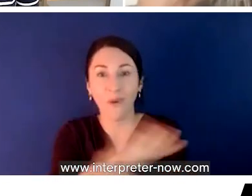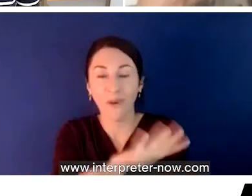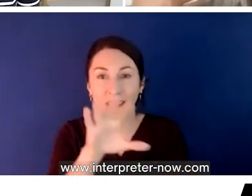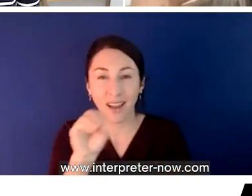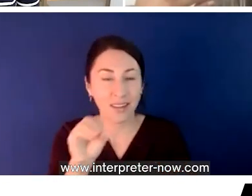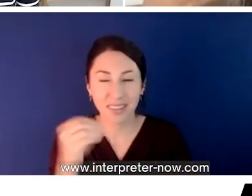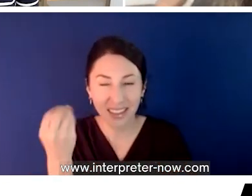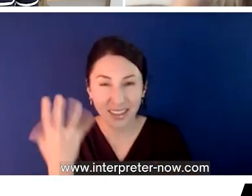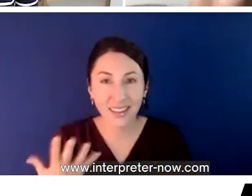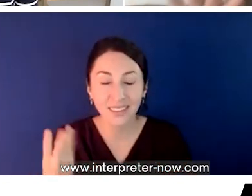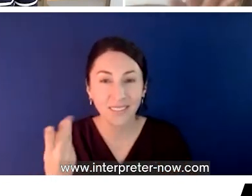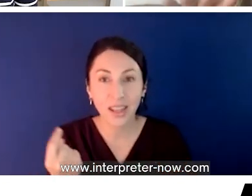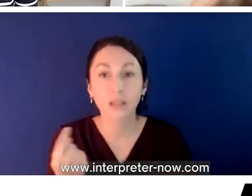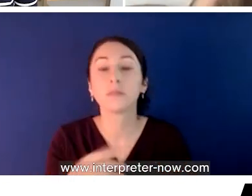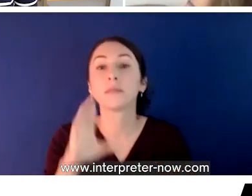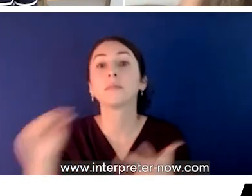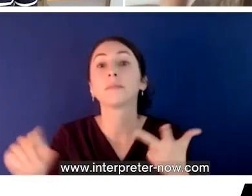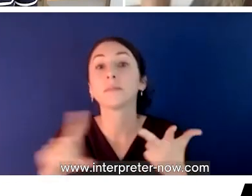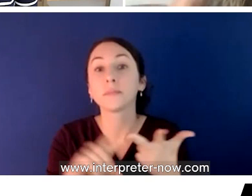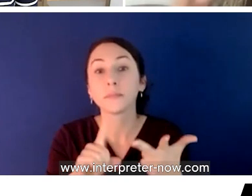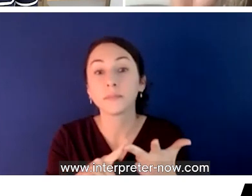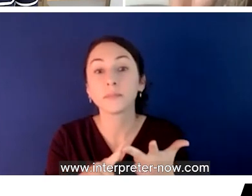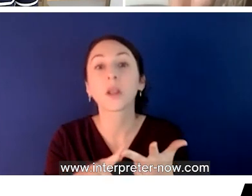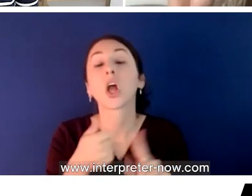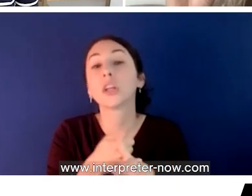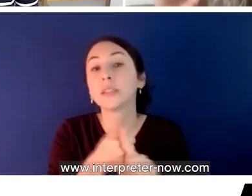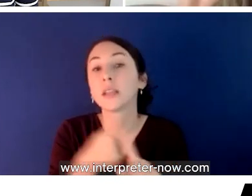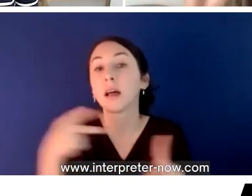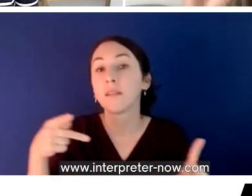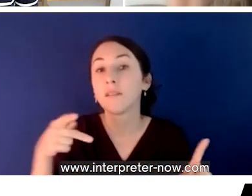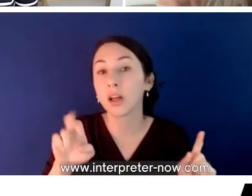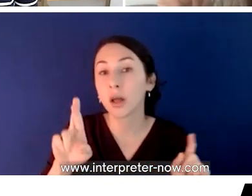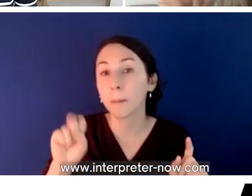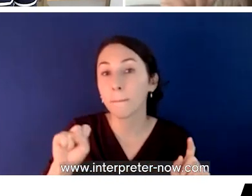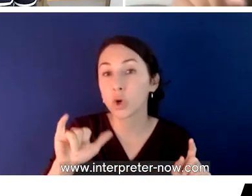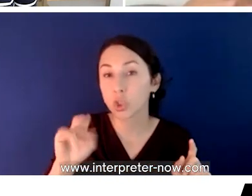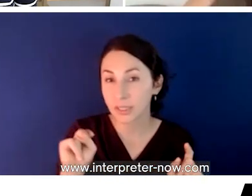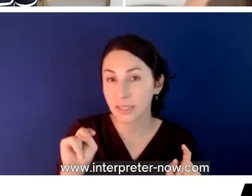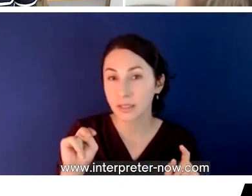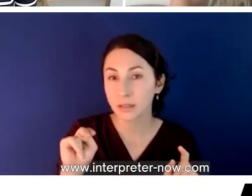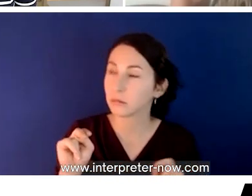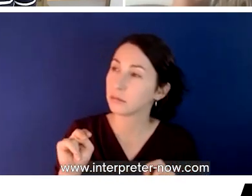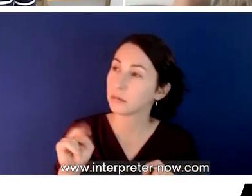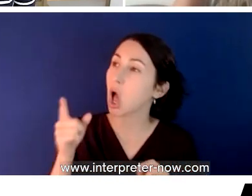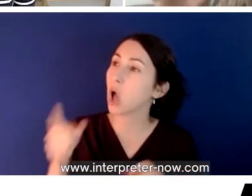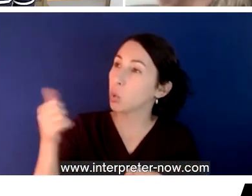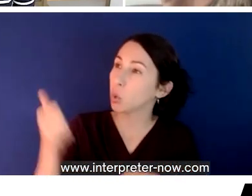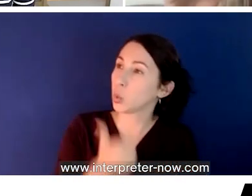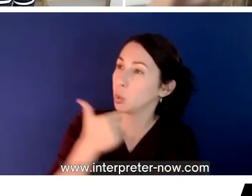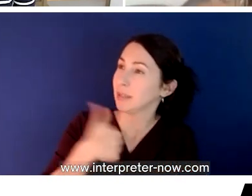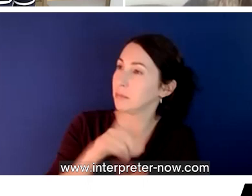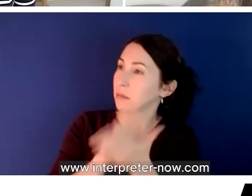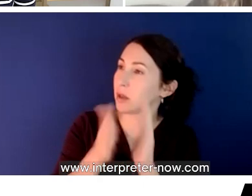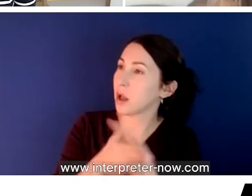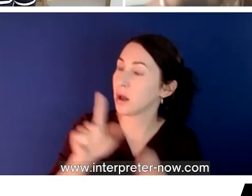like, what? But then third, she's also Persian. And she was like, wait, are you accusing me of being a terrorist?